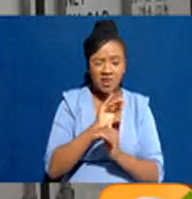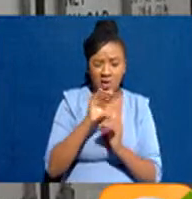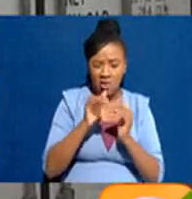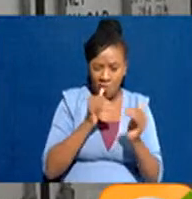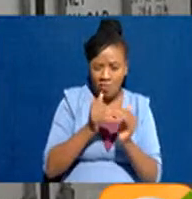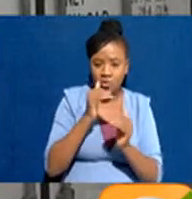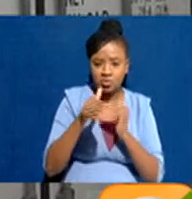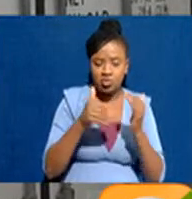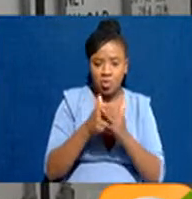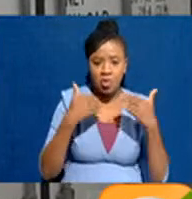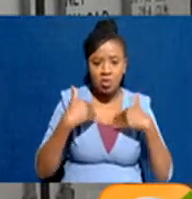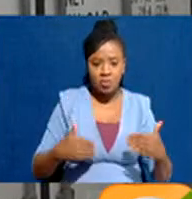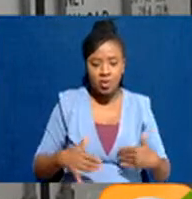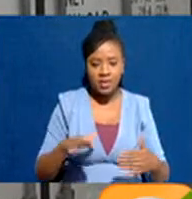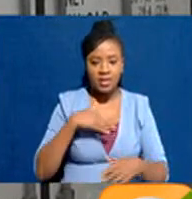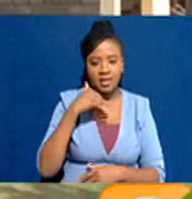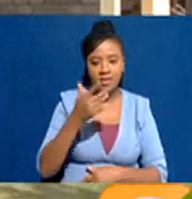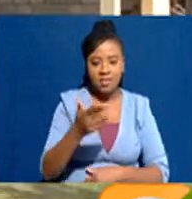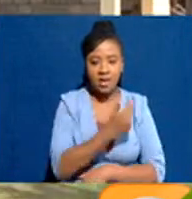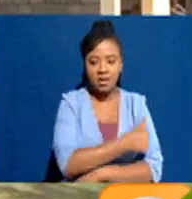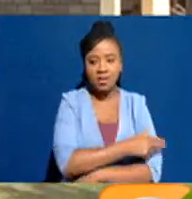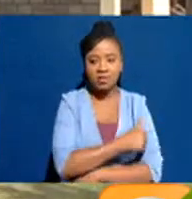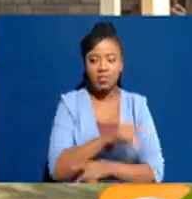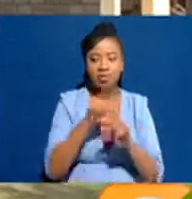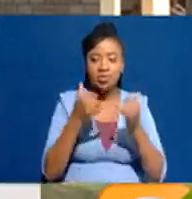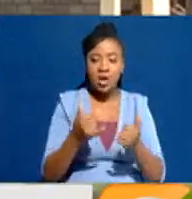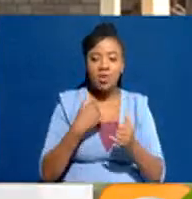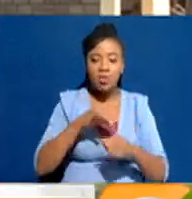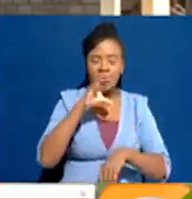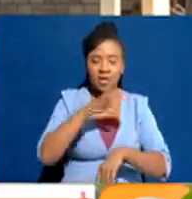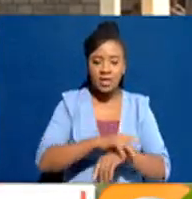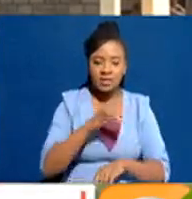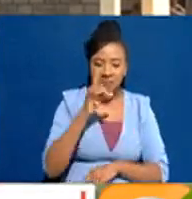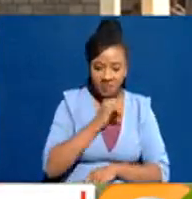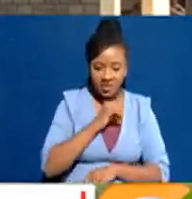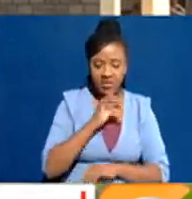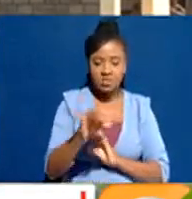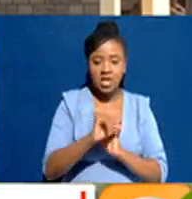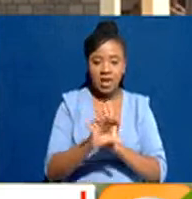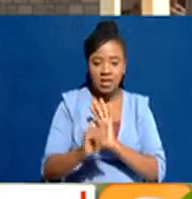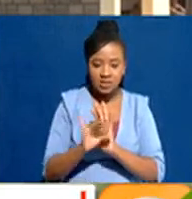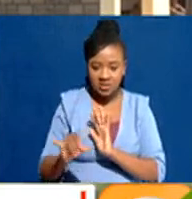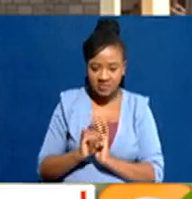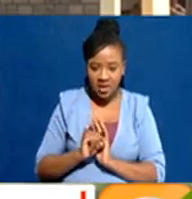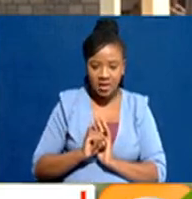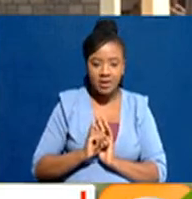the bodies at the facility's morgue. We have so far managed to identify